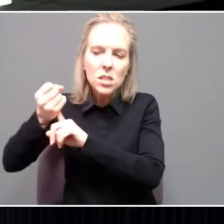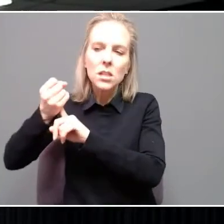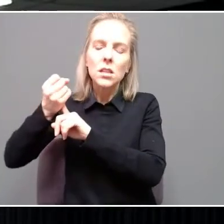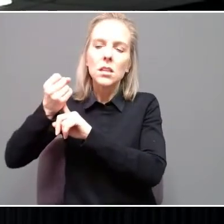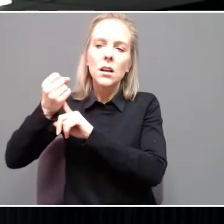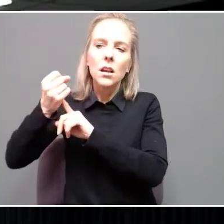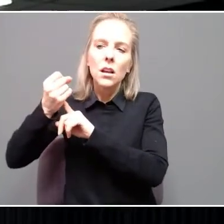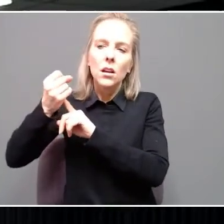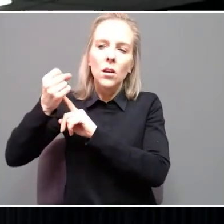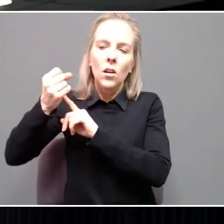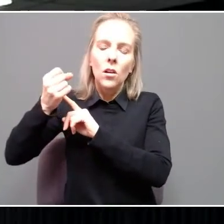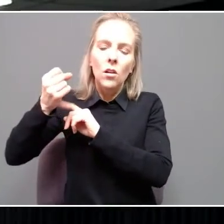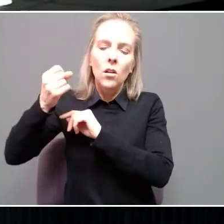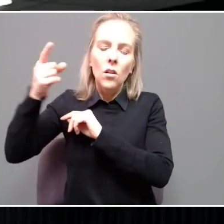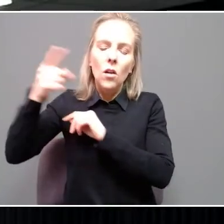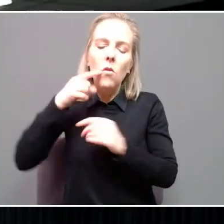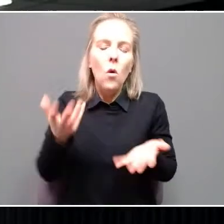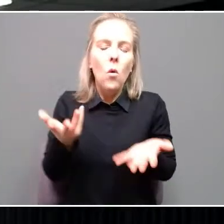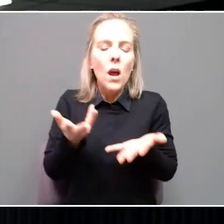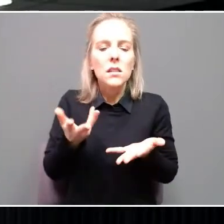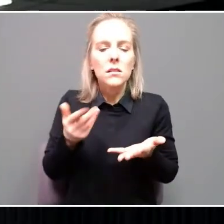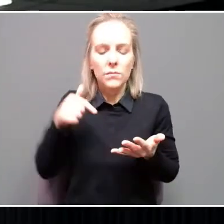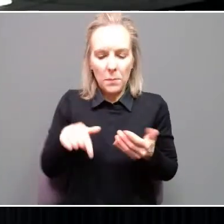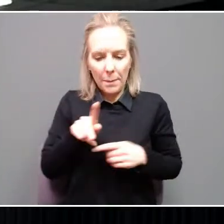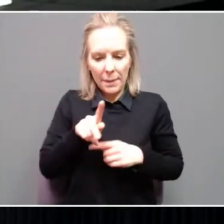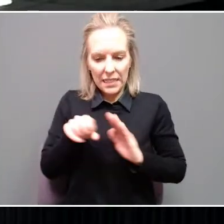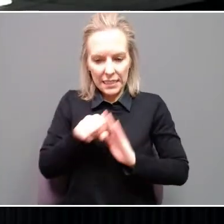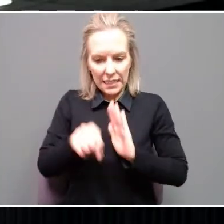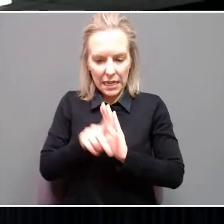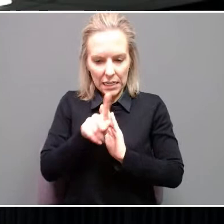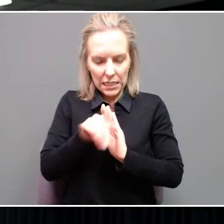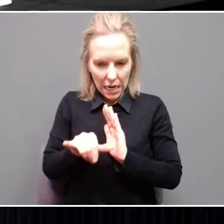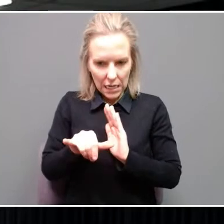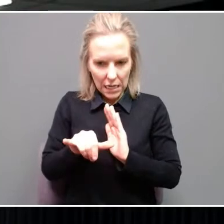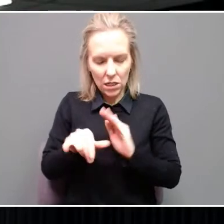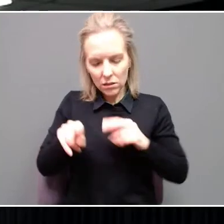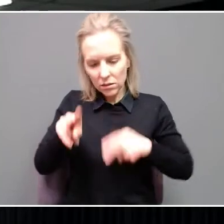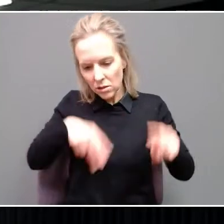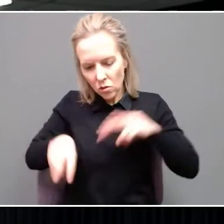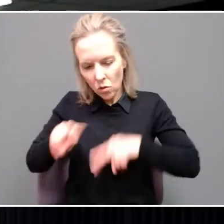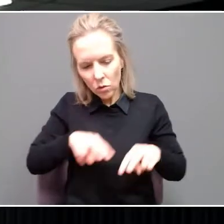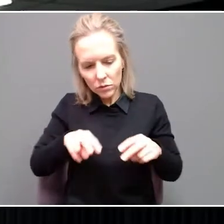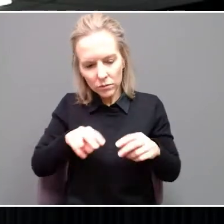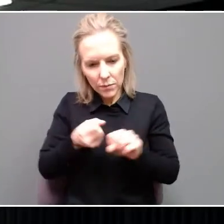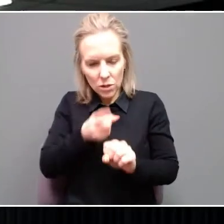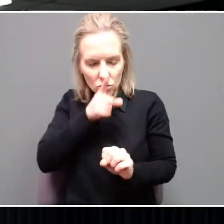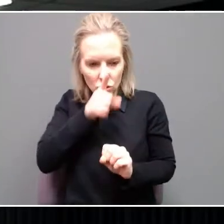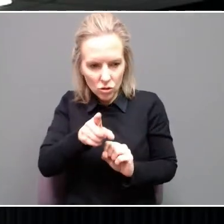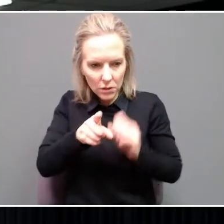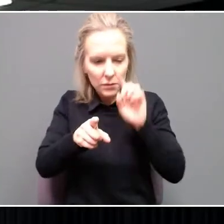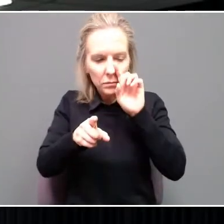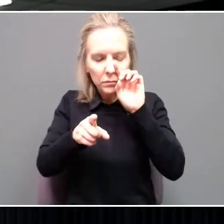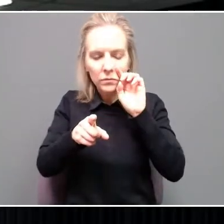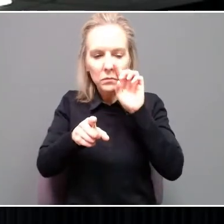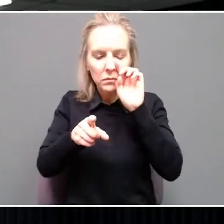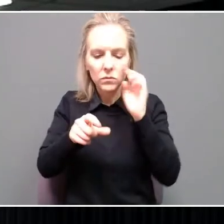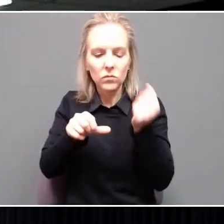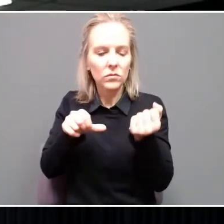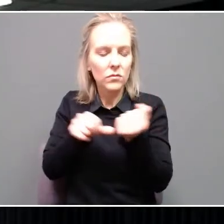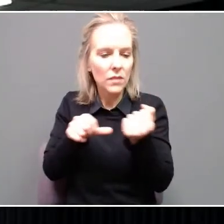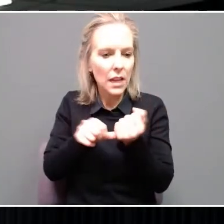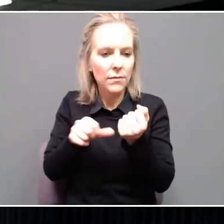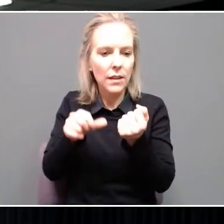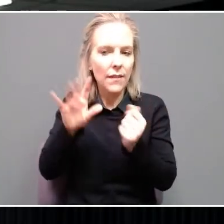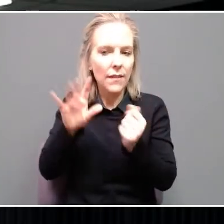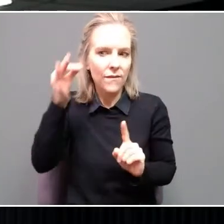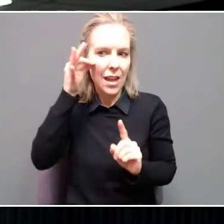you taken and has the state taken to sort of watch out and, aid some federal programs that may